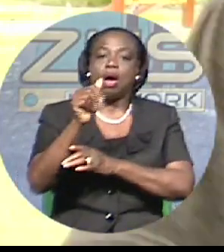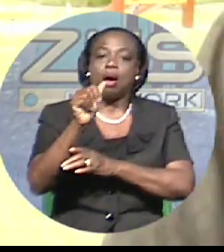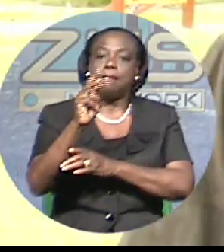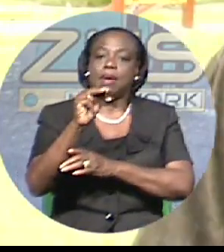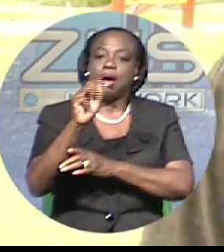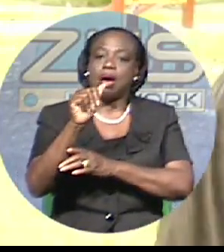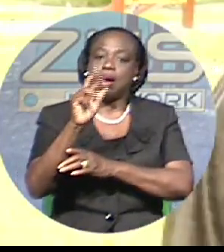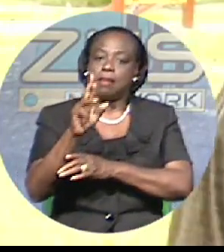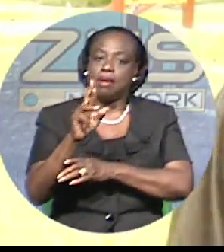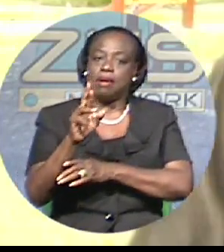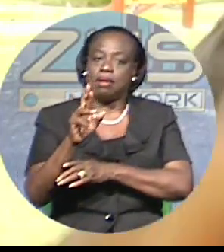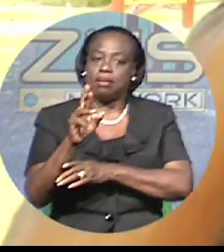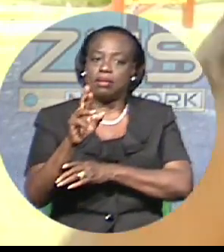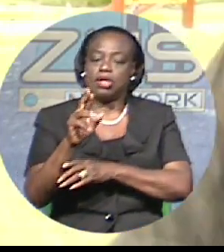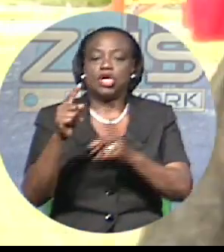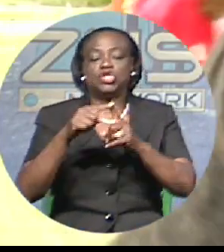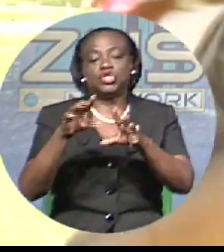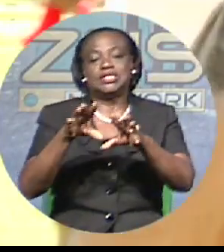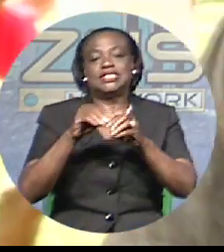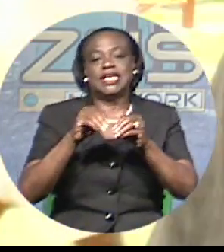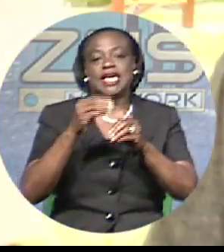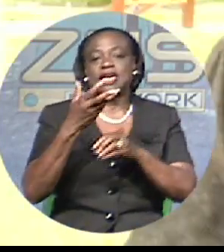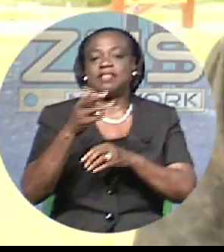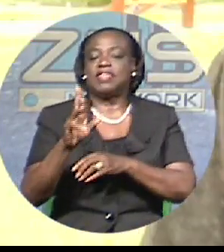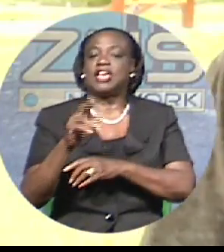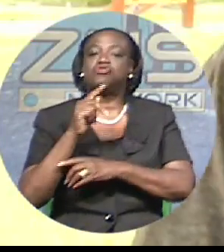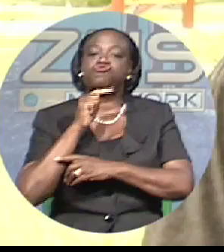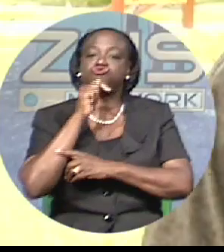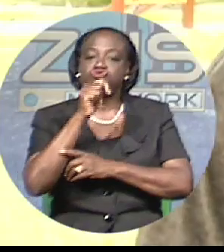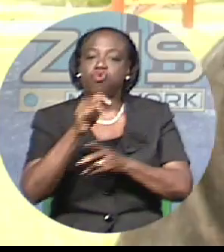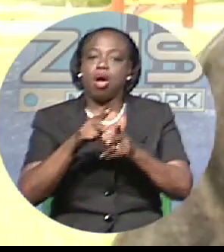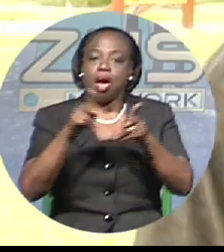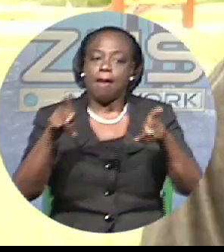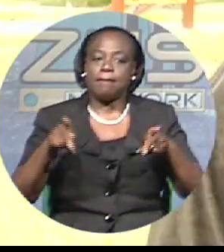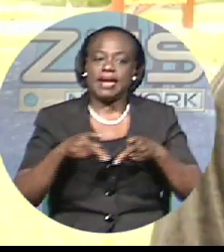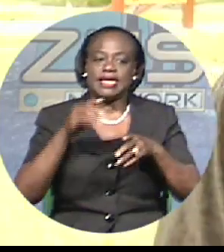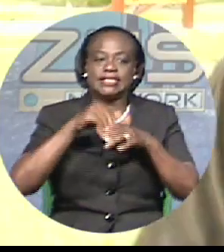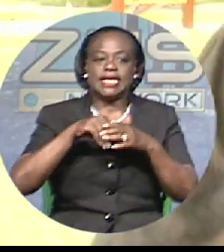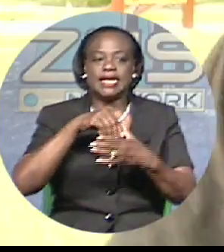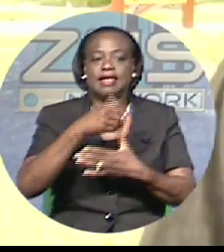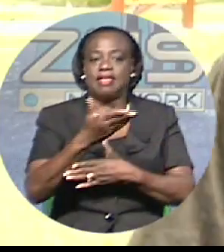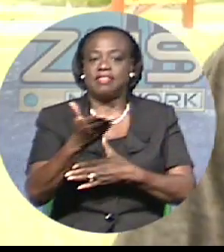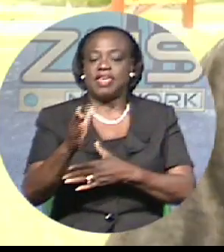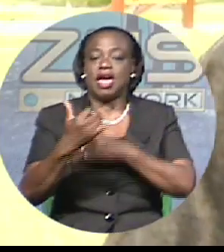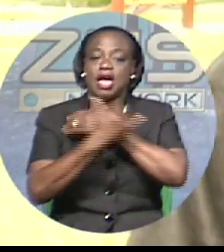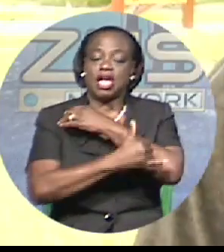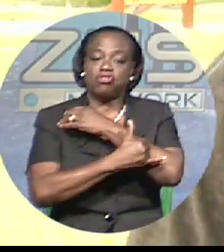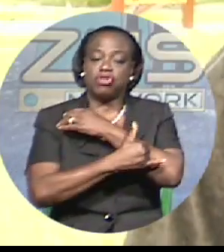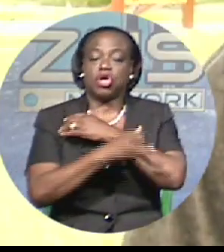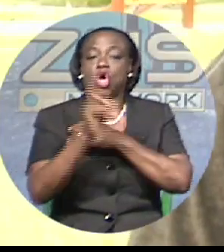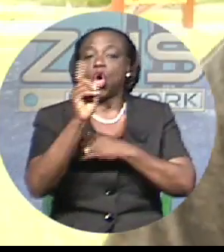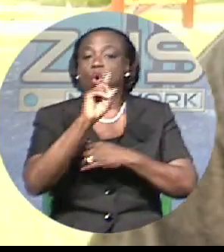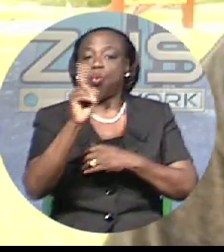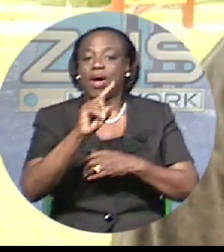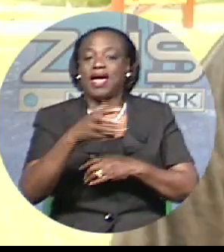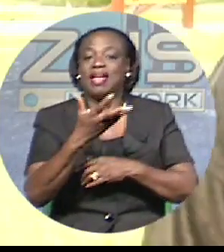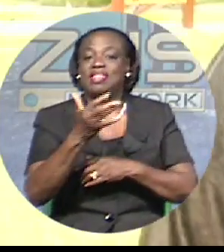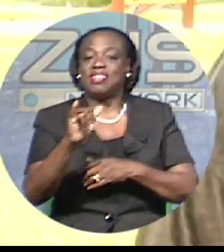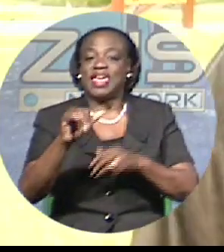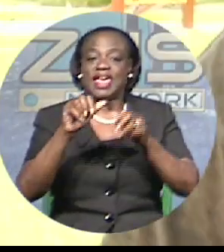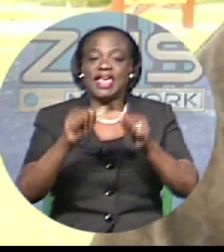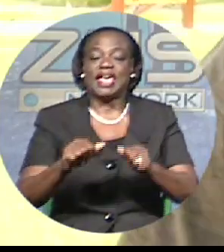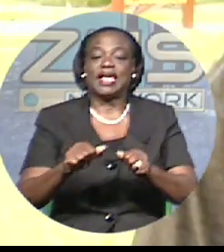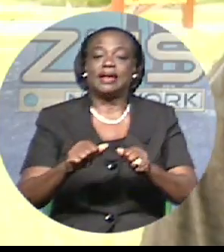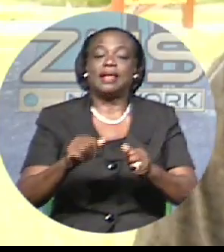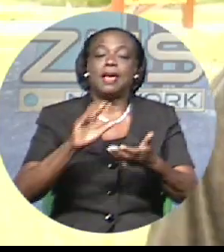to own Bahama, to take their true place in this country where they could become multi-millionaires and